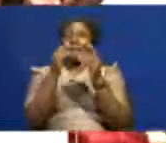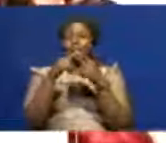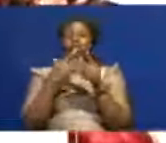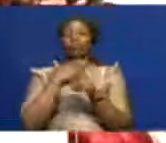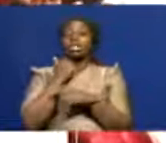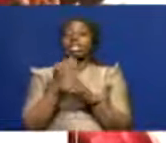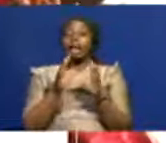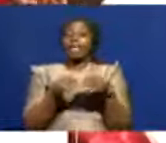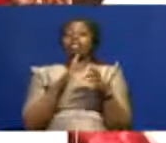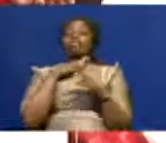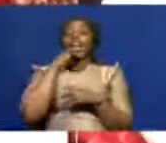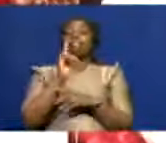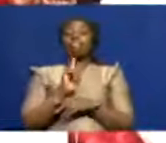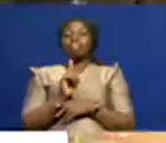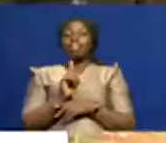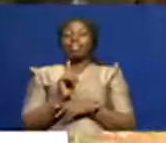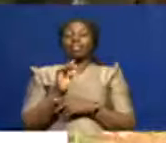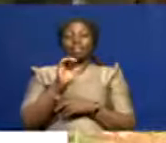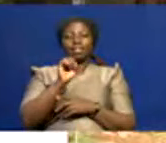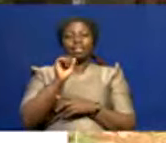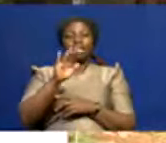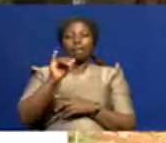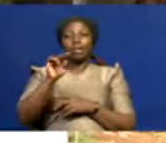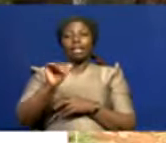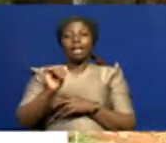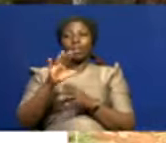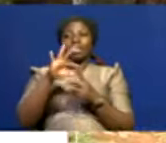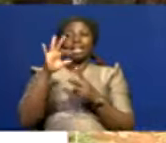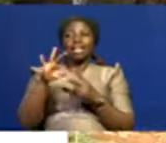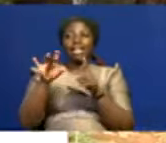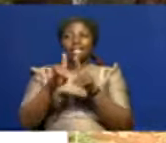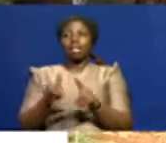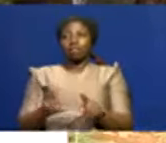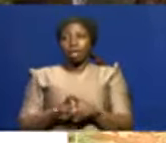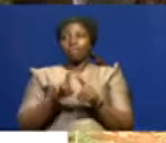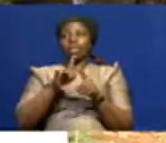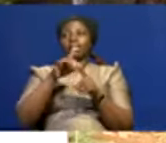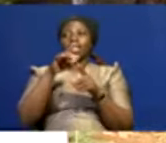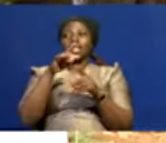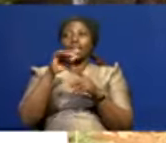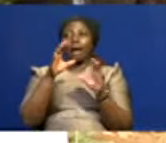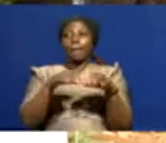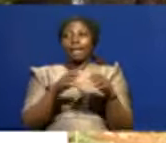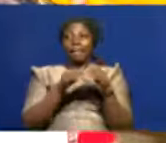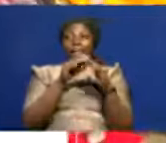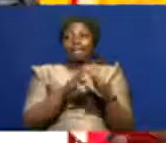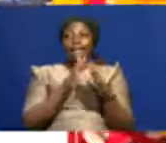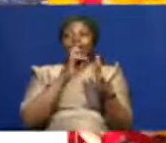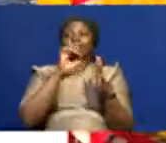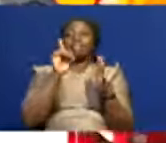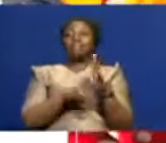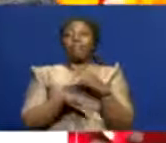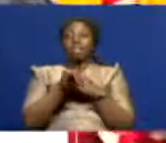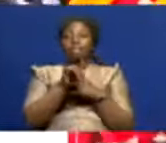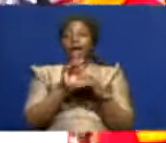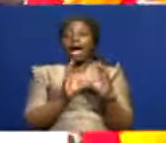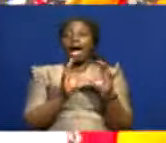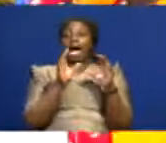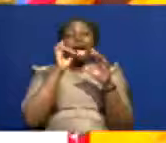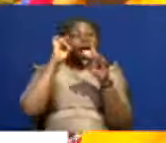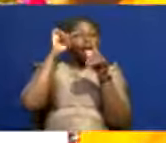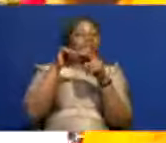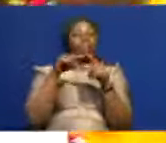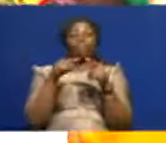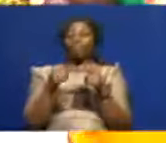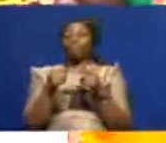appointed as the interim party leader, said her faction does not want to fight anyone. They're only opposed to joining protests organized